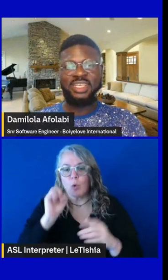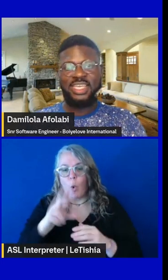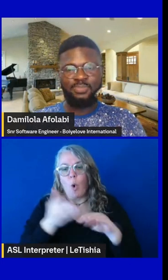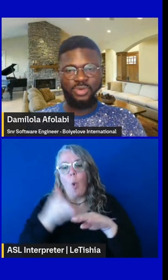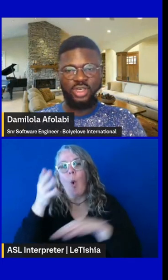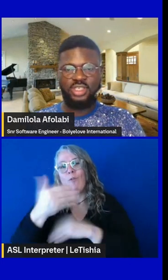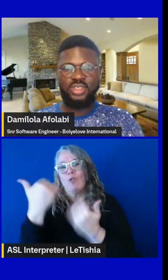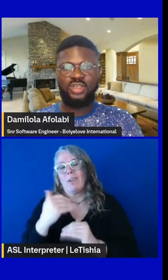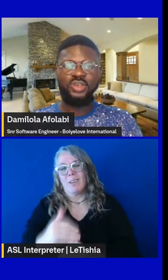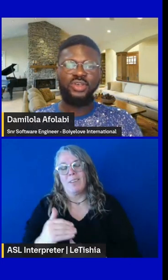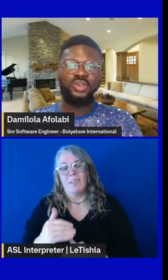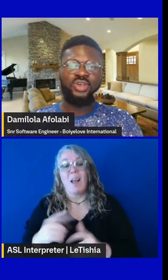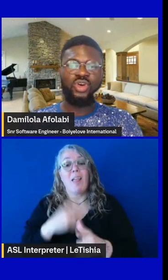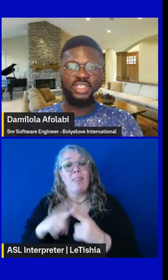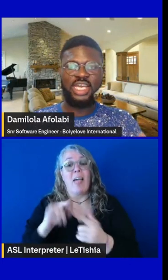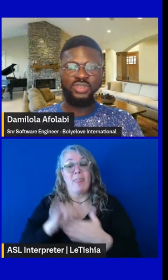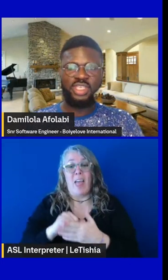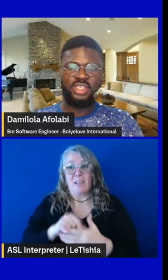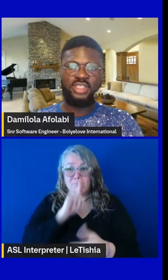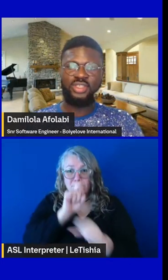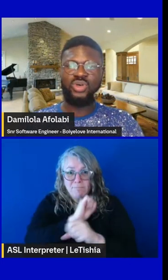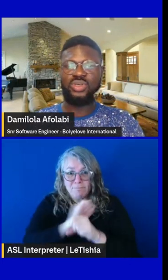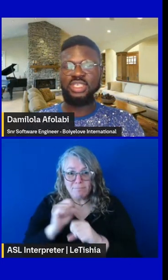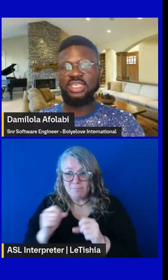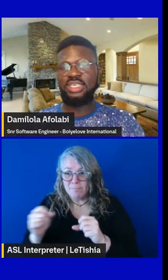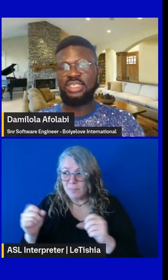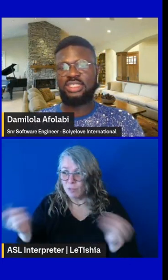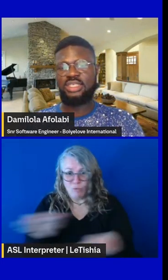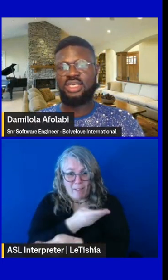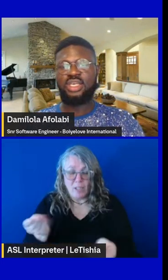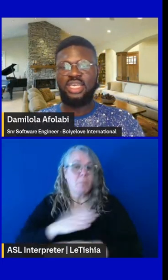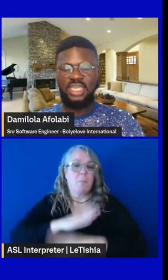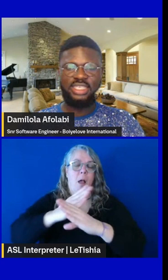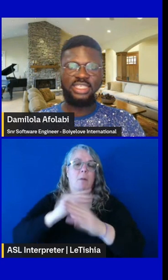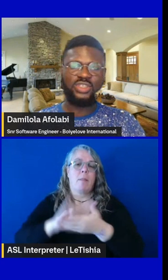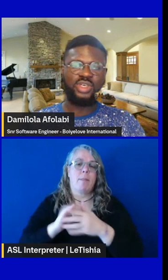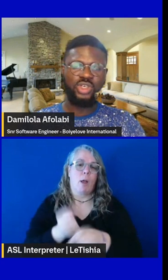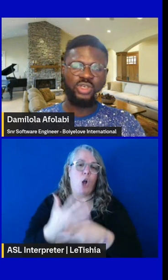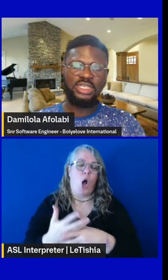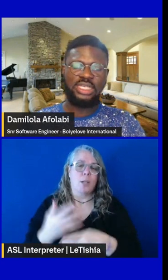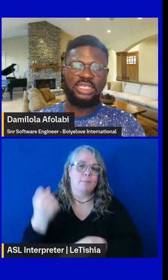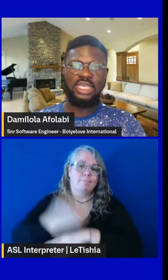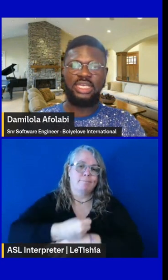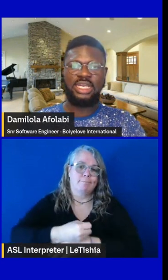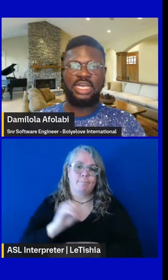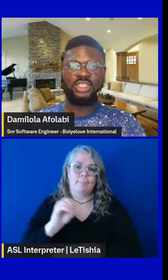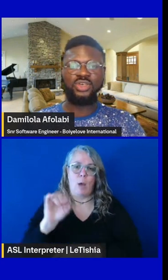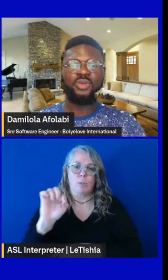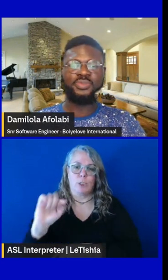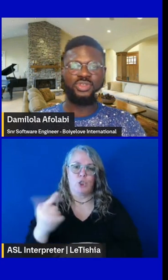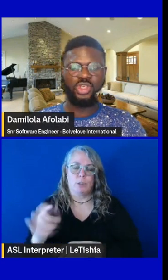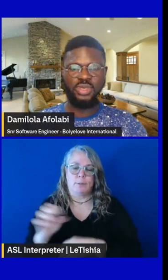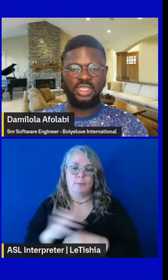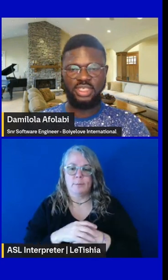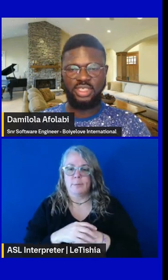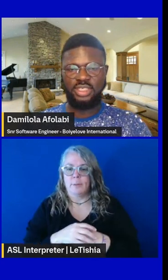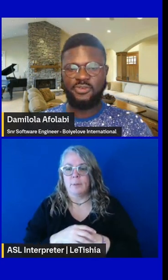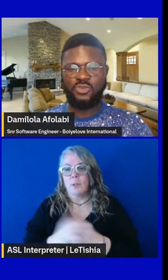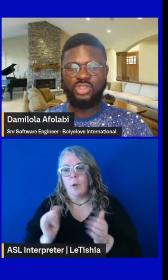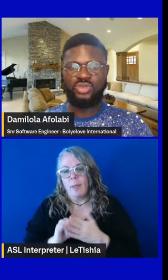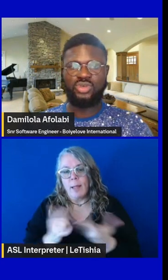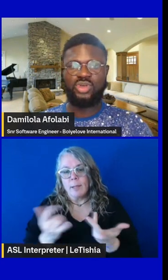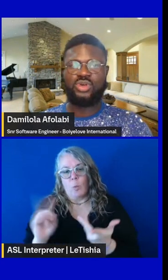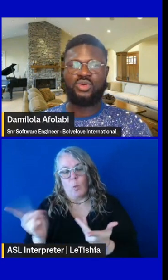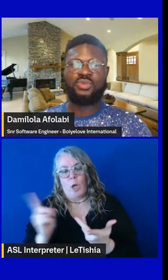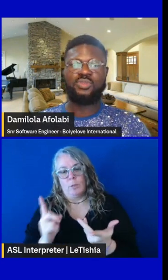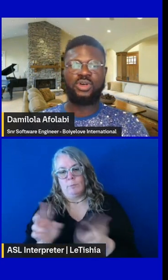legitimate traffic gets blocked, causing outage. So this is well documented in HashiCorp's documentation if you